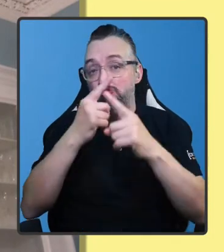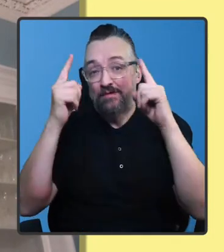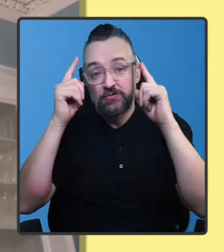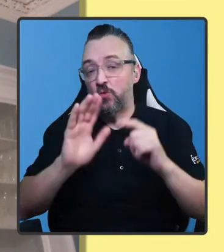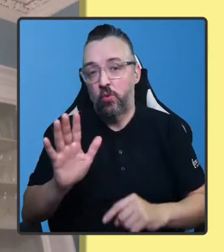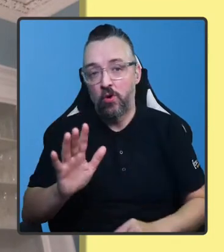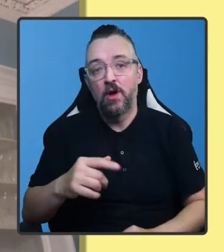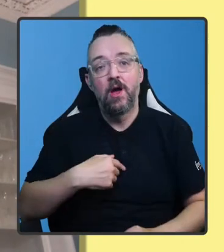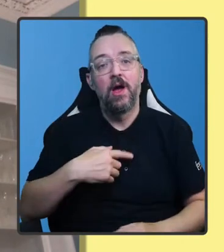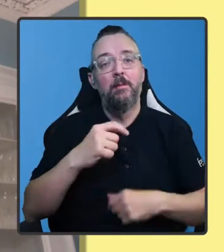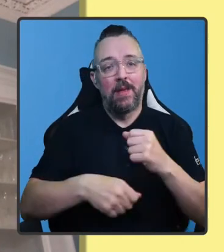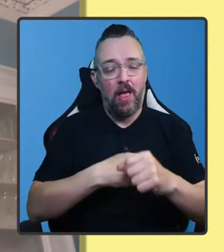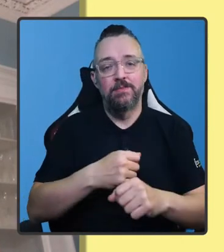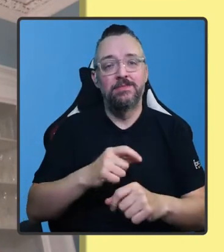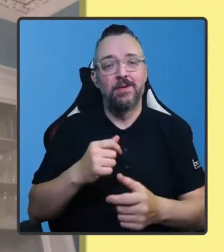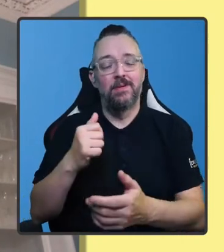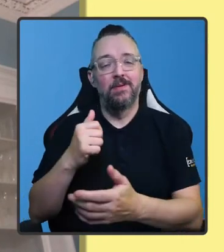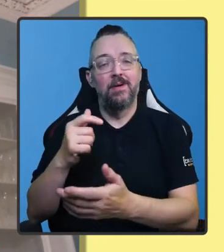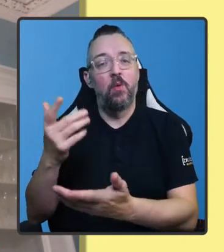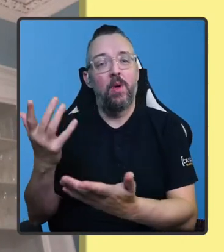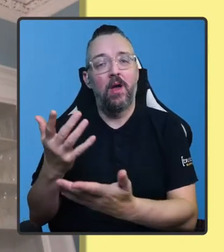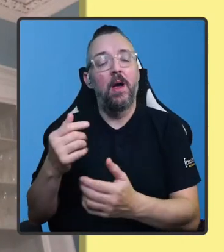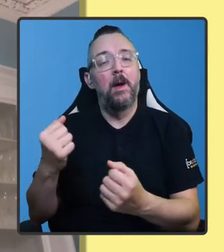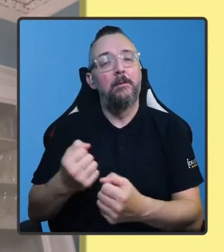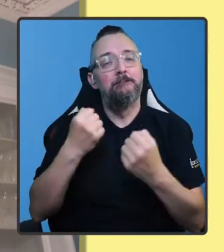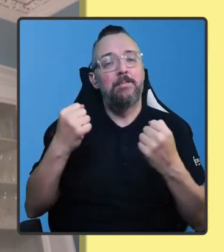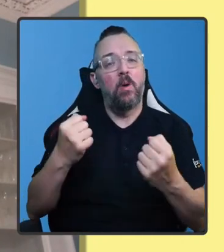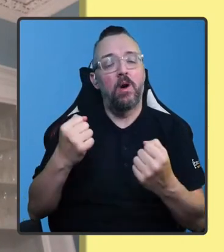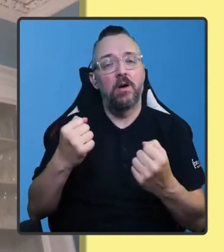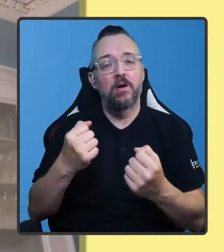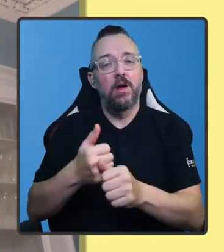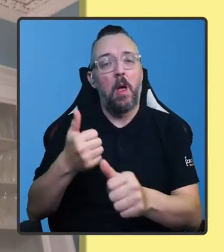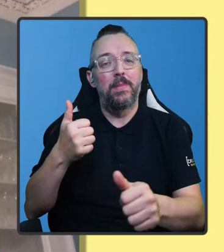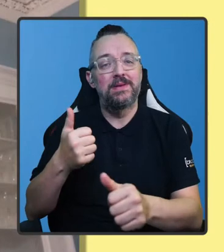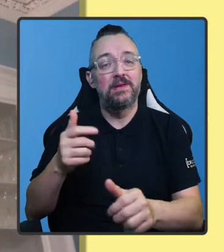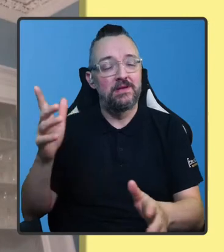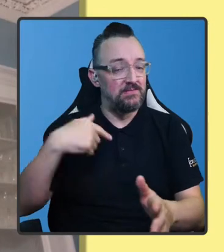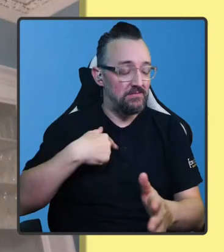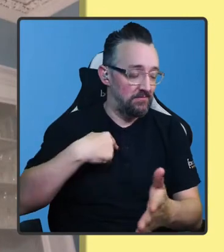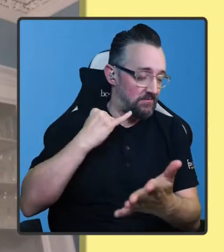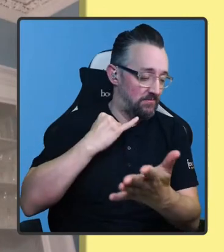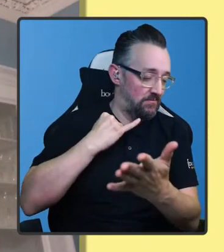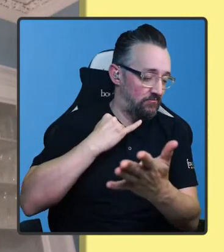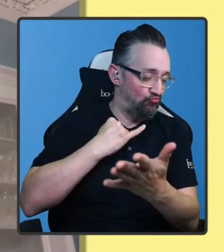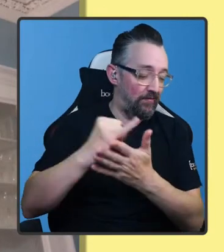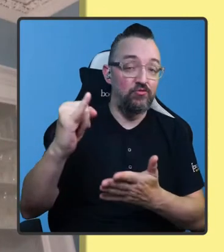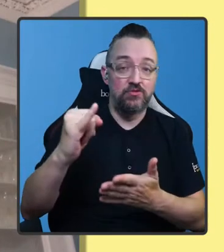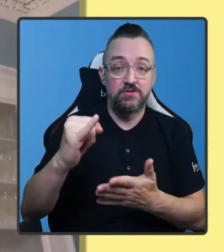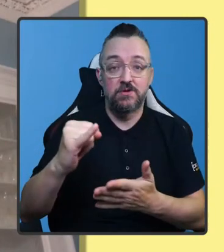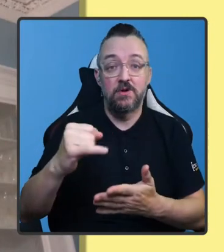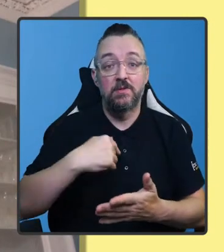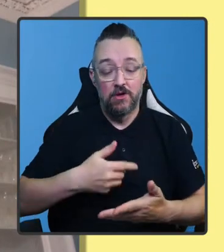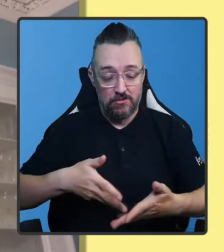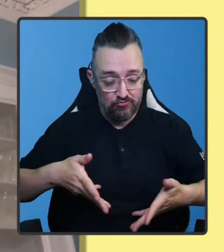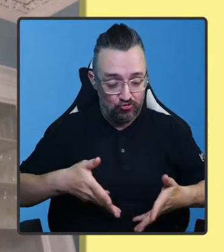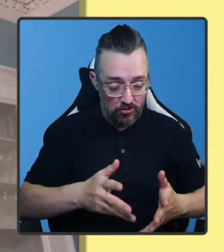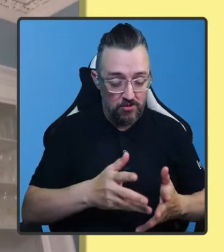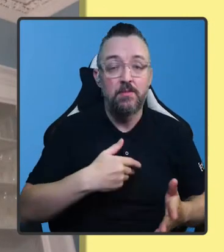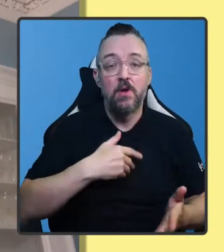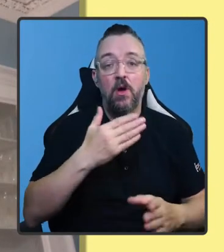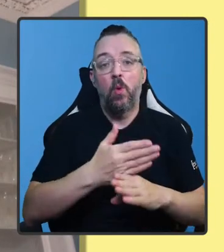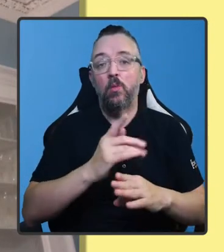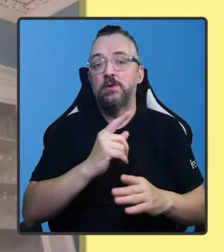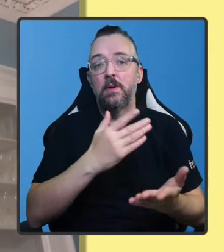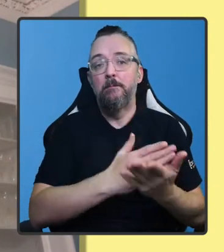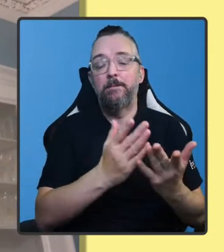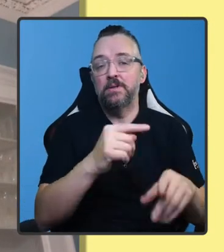a clerkess, this time in a power company. I refused. When I had my children, I worked part-time, even although